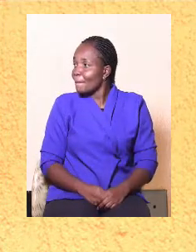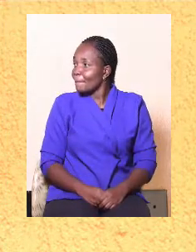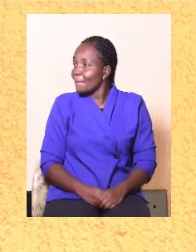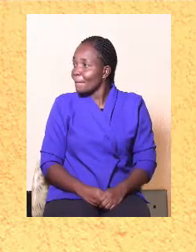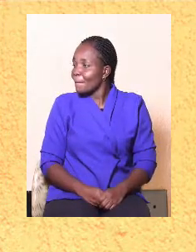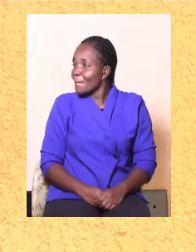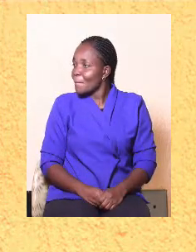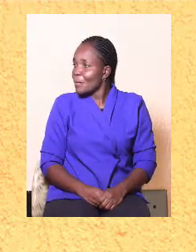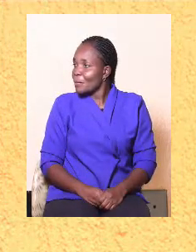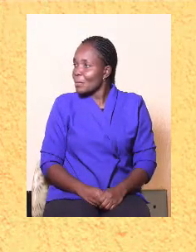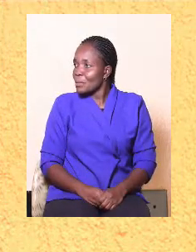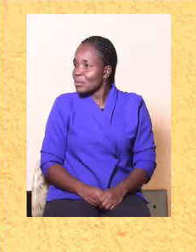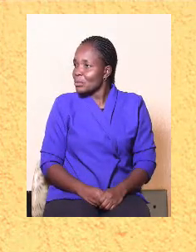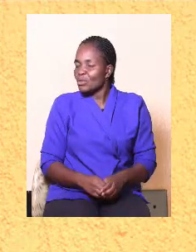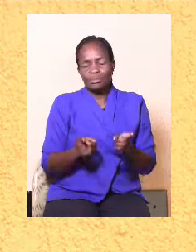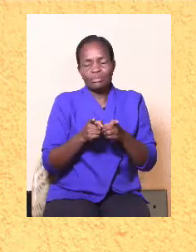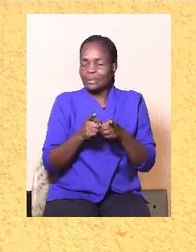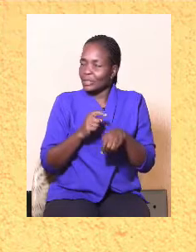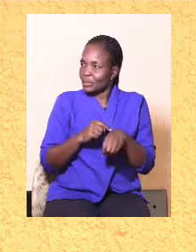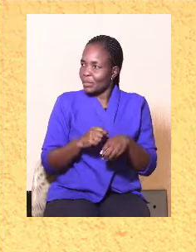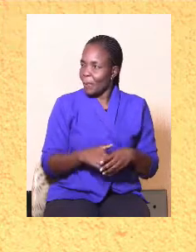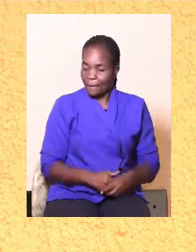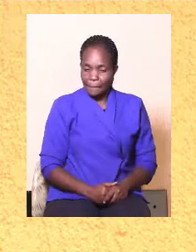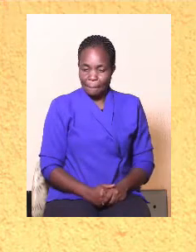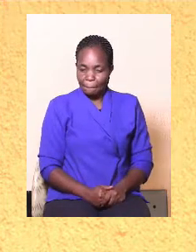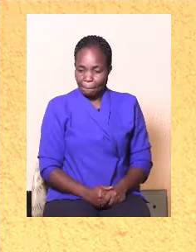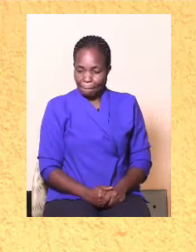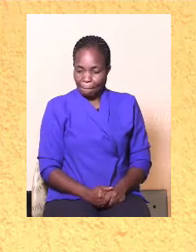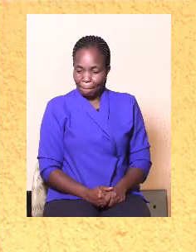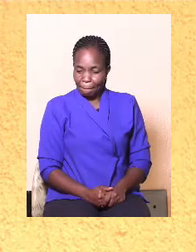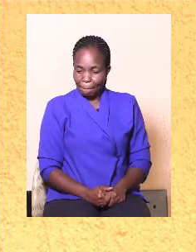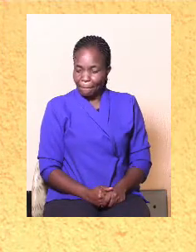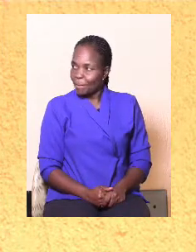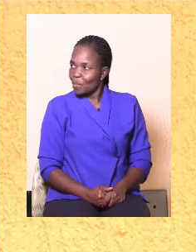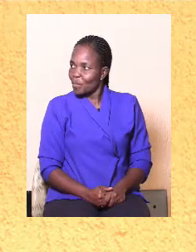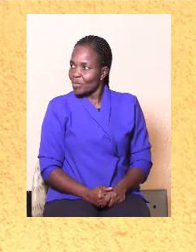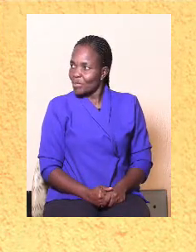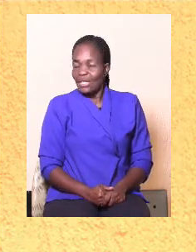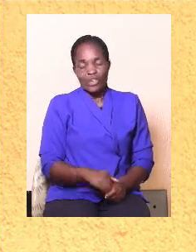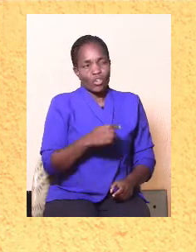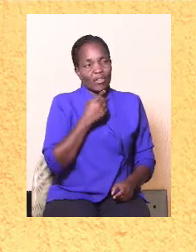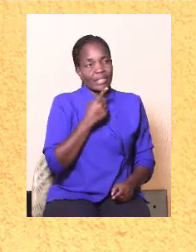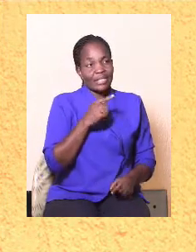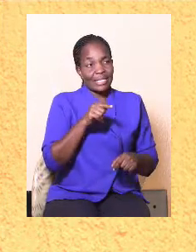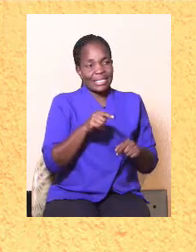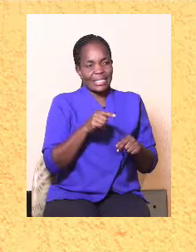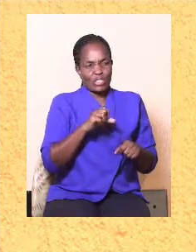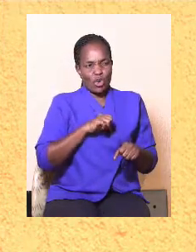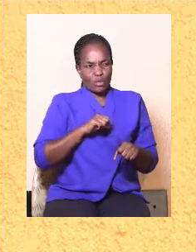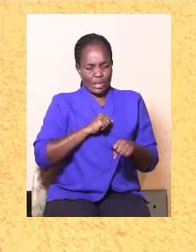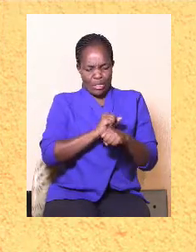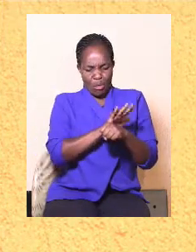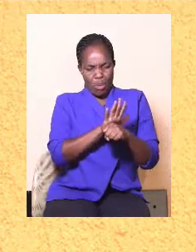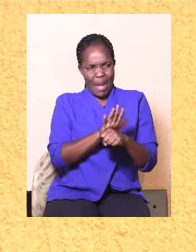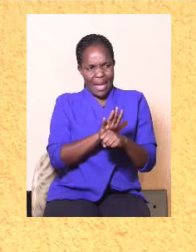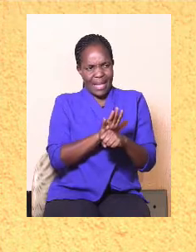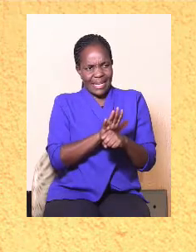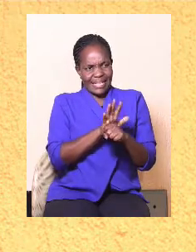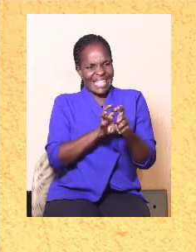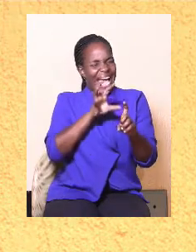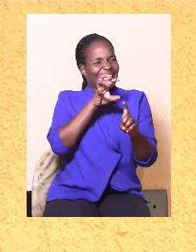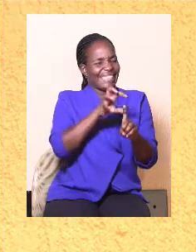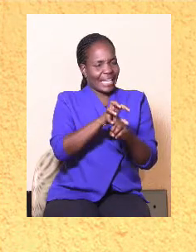is an extension to that one. Okay, very short. We are saying that this disease is about the immune system. And if you look at the